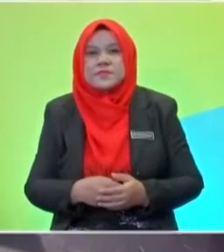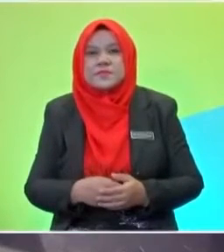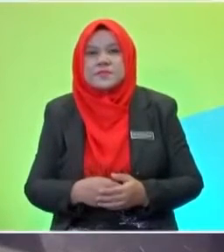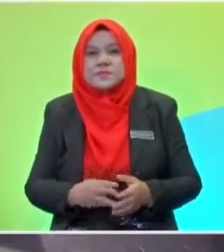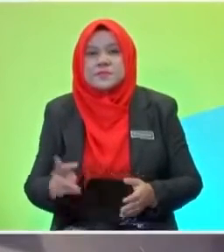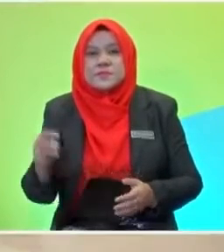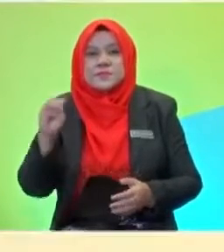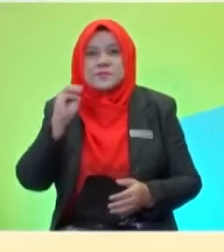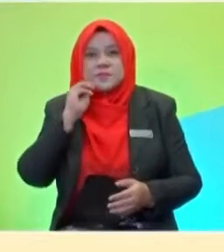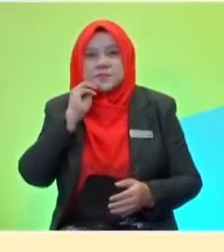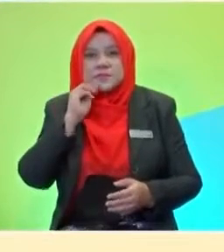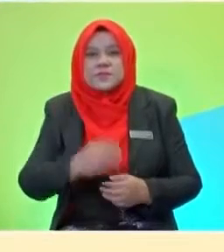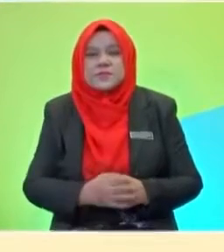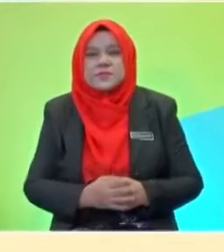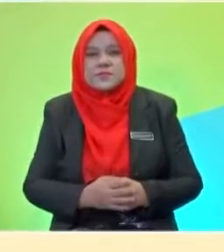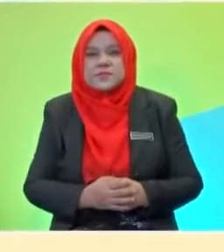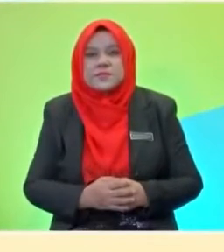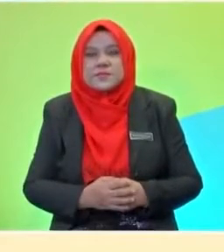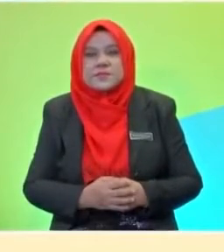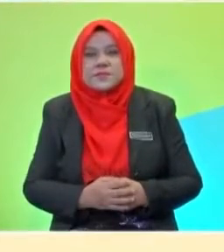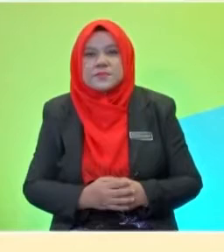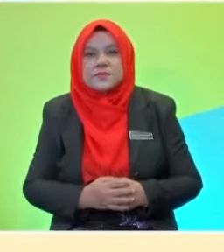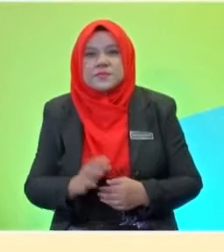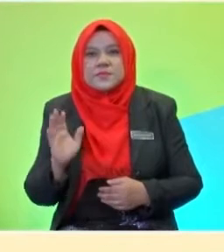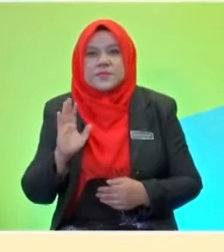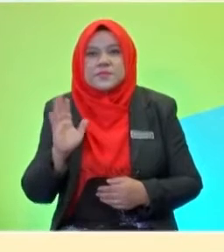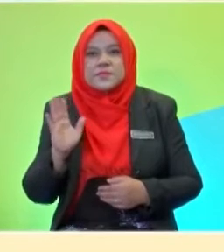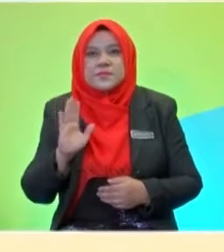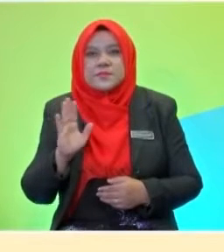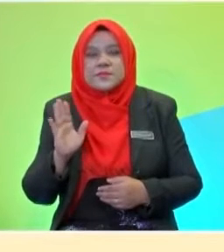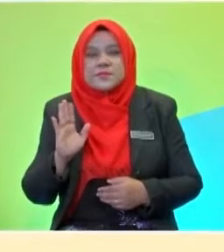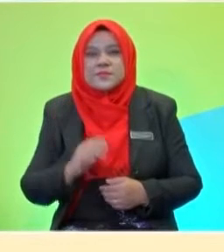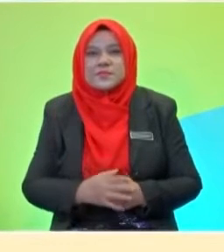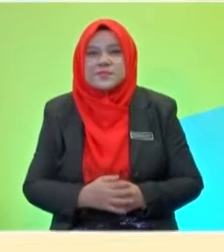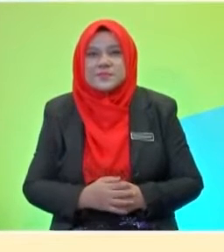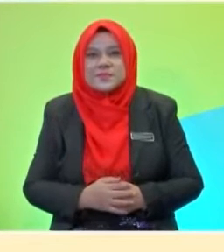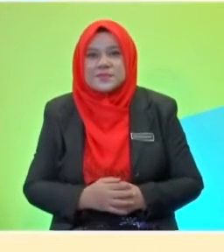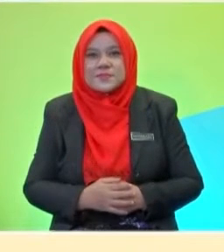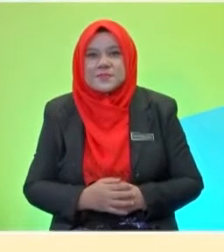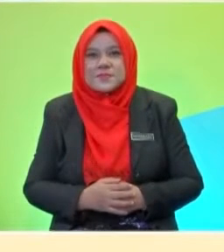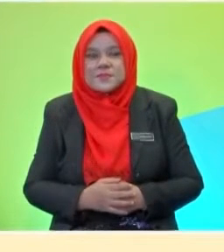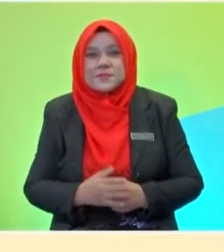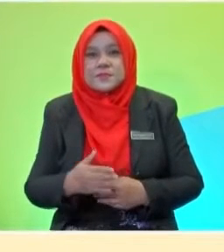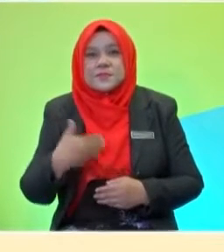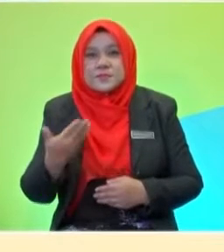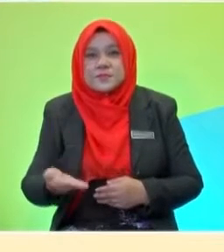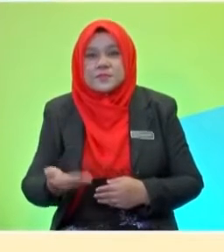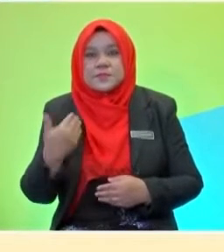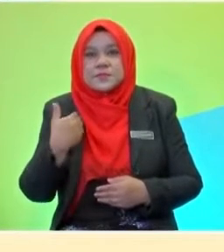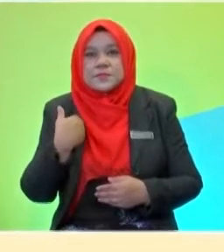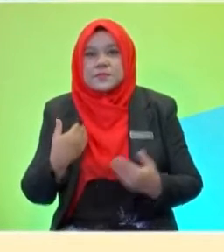from SJKT Vivekananda Brickfield Kuala Lumpur. Hi. Hi Manoj. Okay. Next we